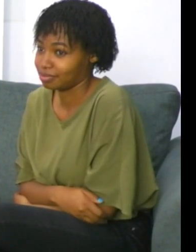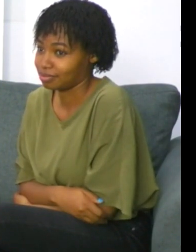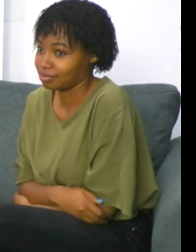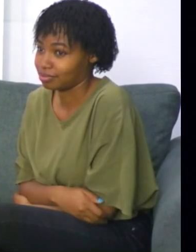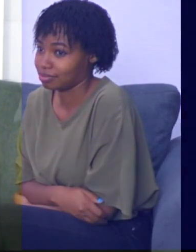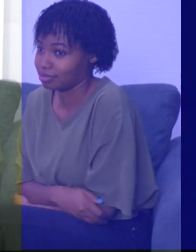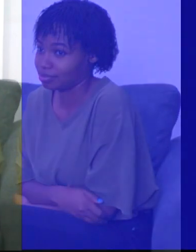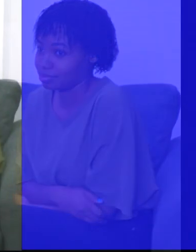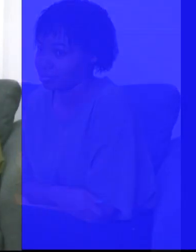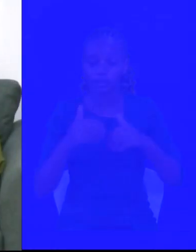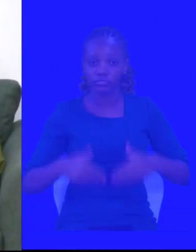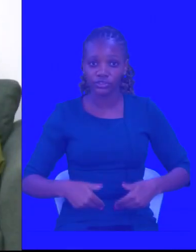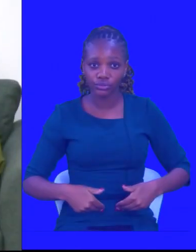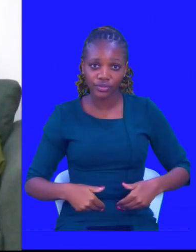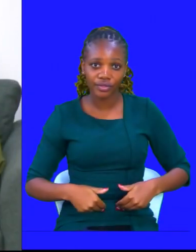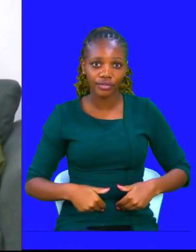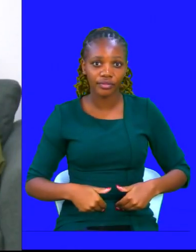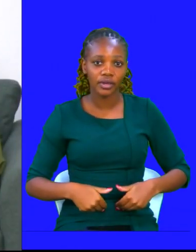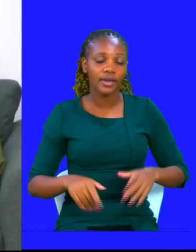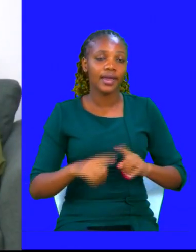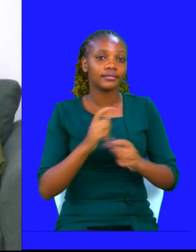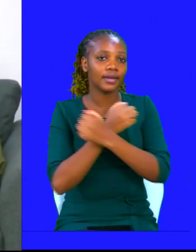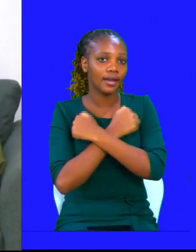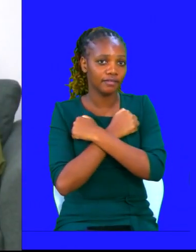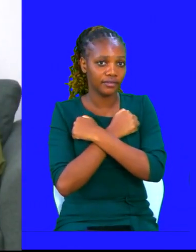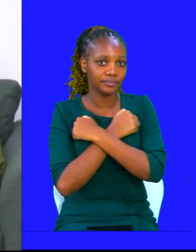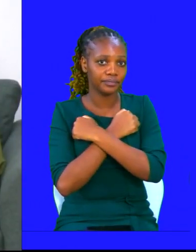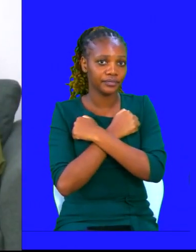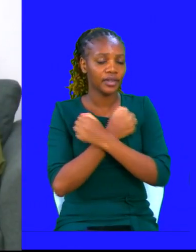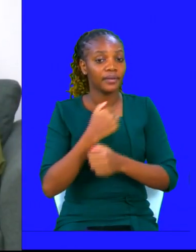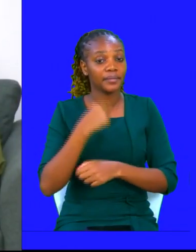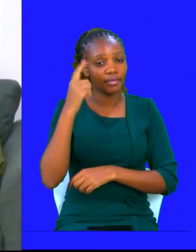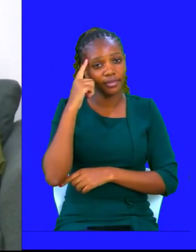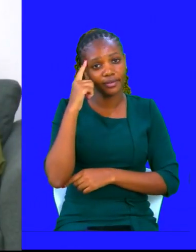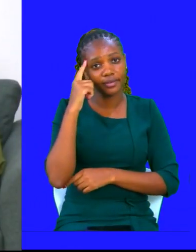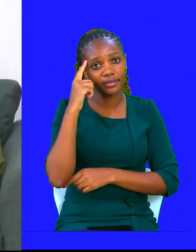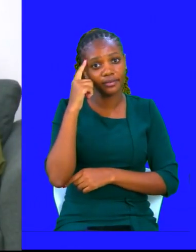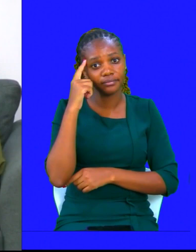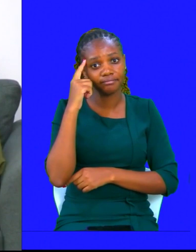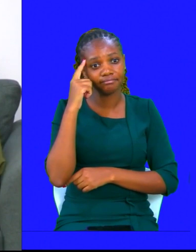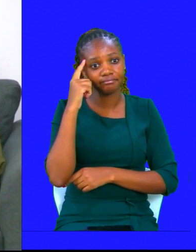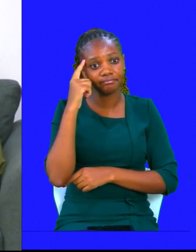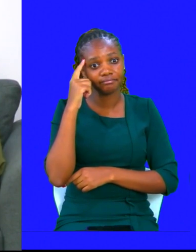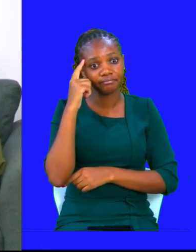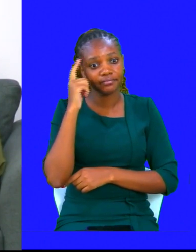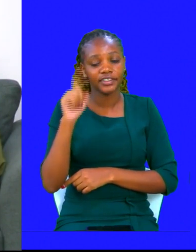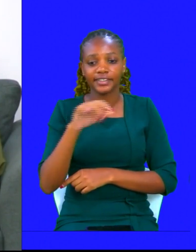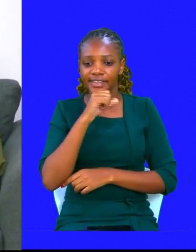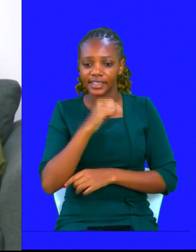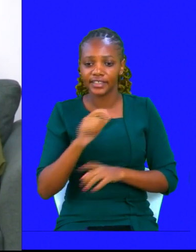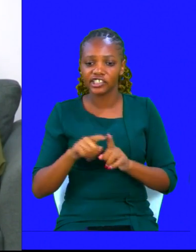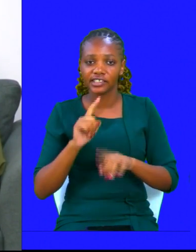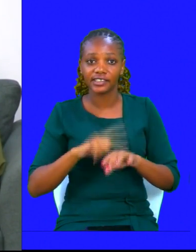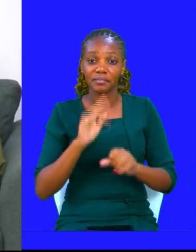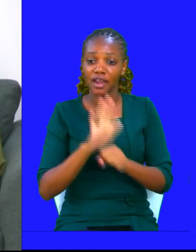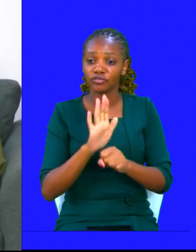of youth and love life, I think at this age and time, a lot